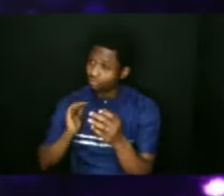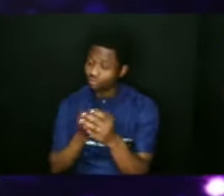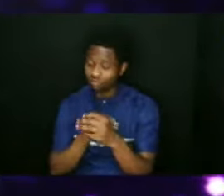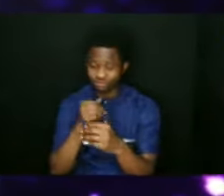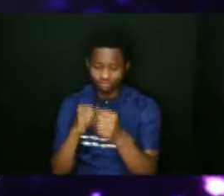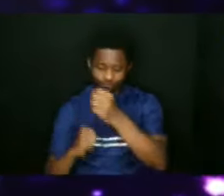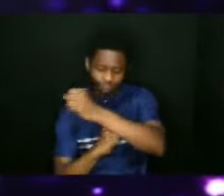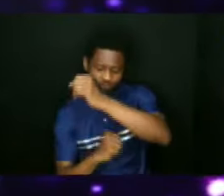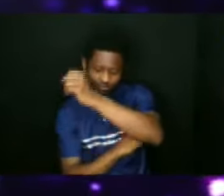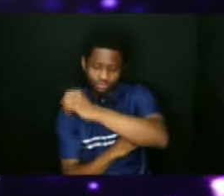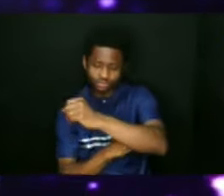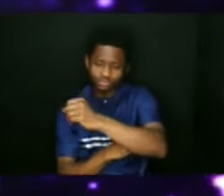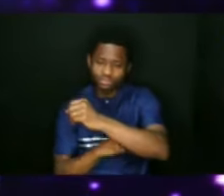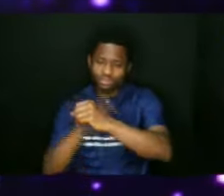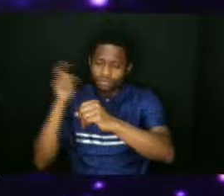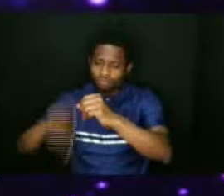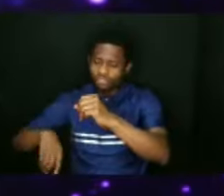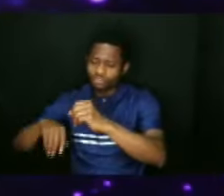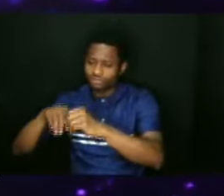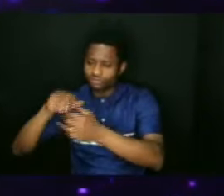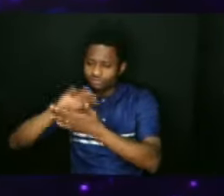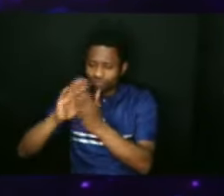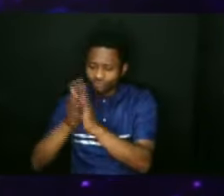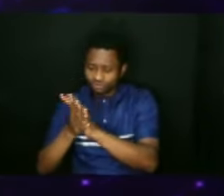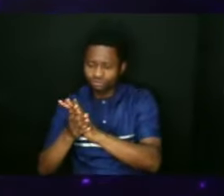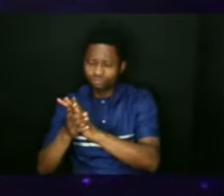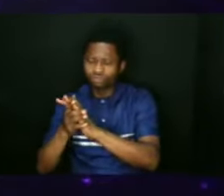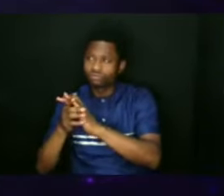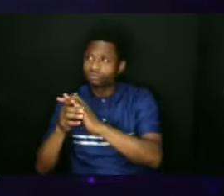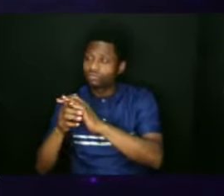As we are